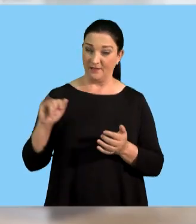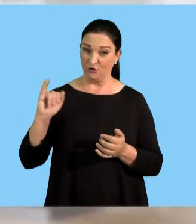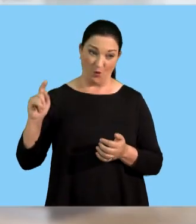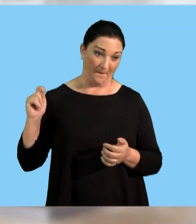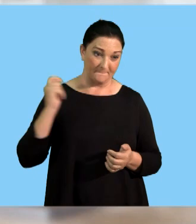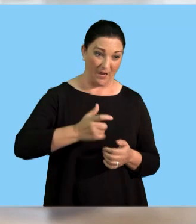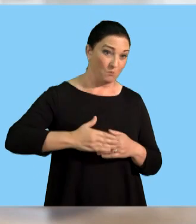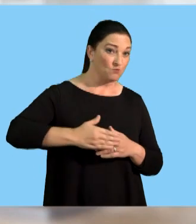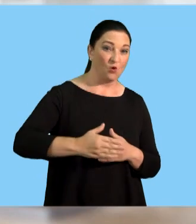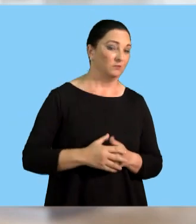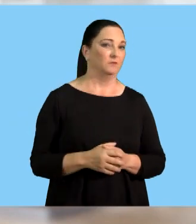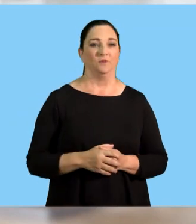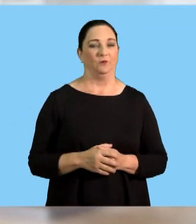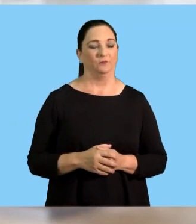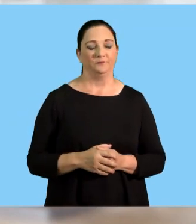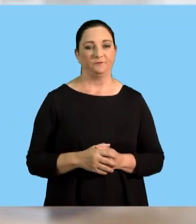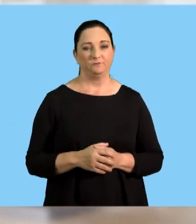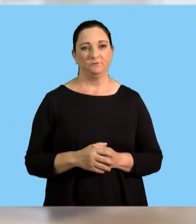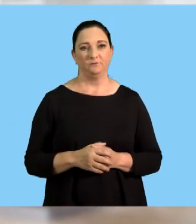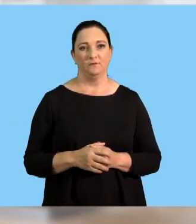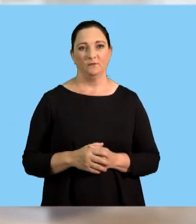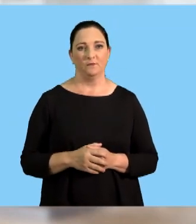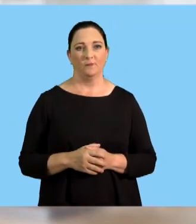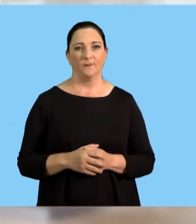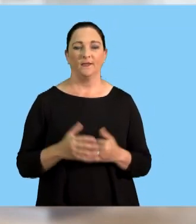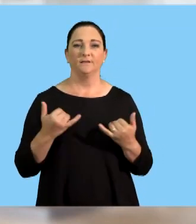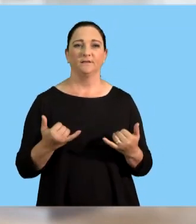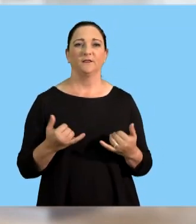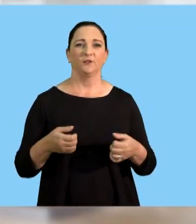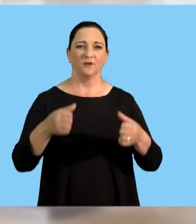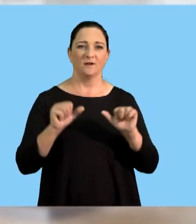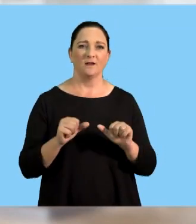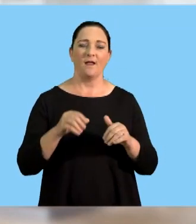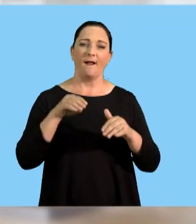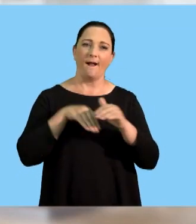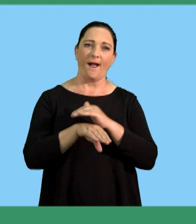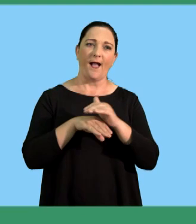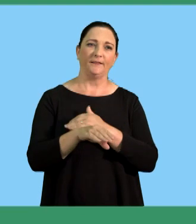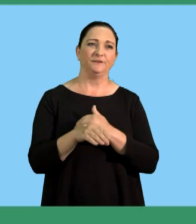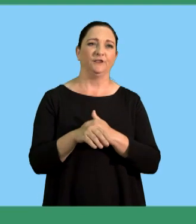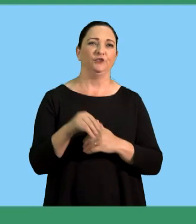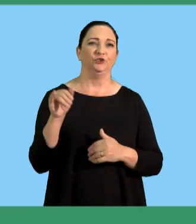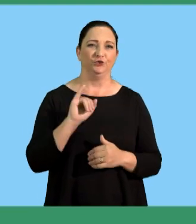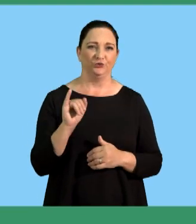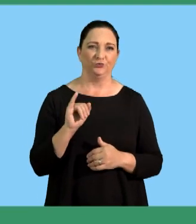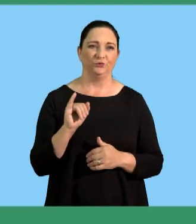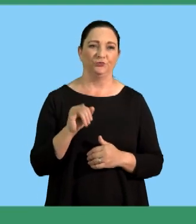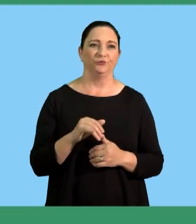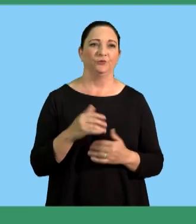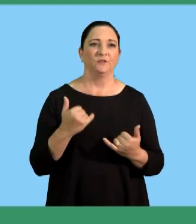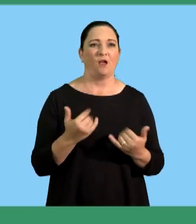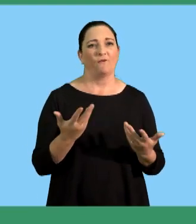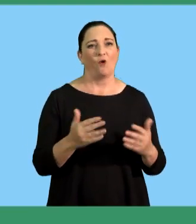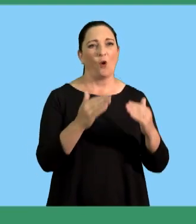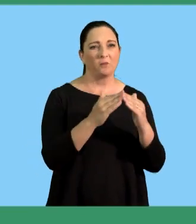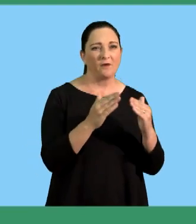damage occur, like you see in this picture. Now let us move to another aspect, which is under insurance. Under insurance occurs